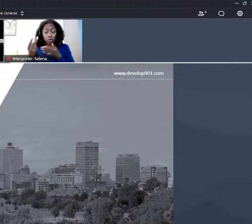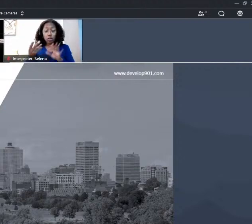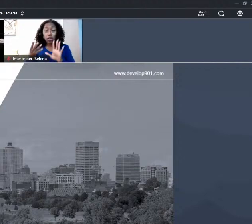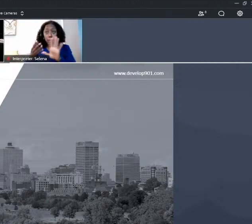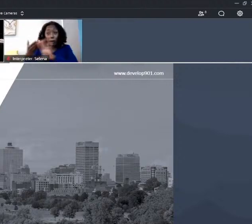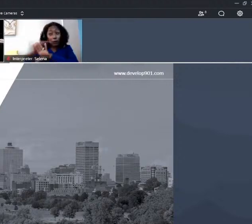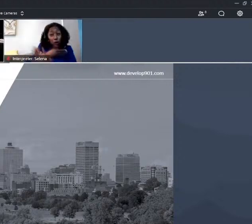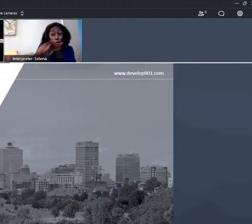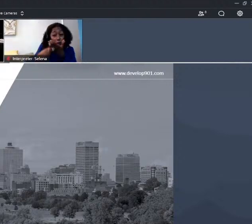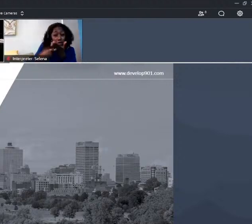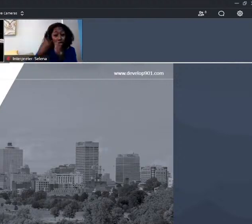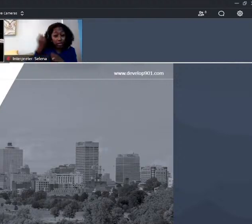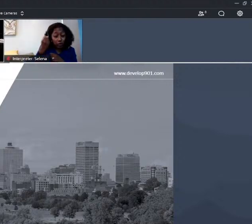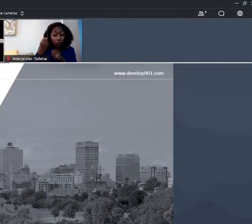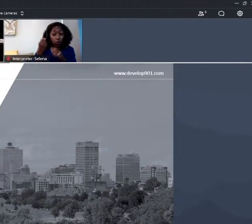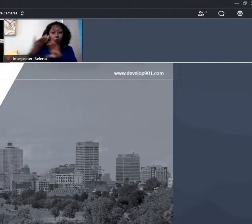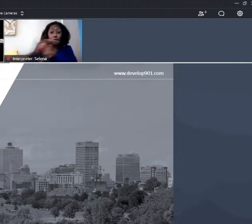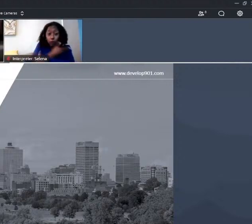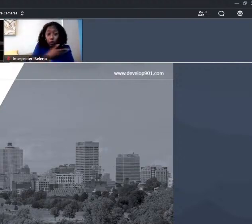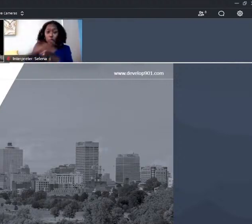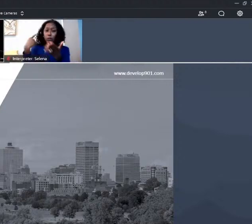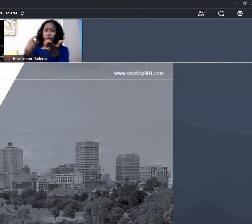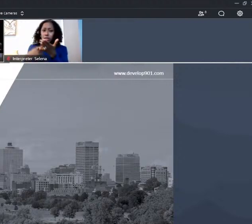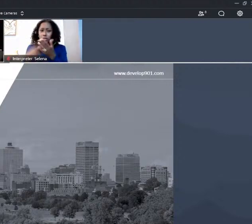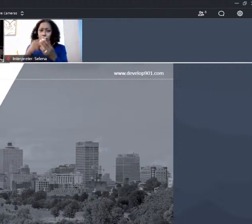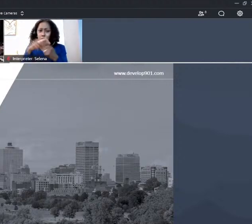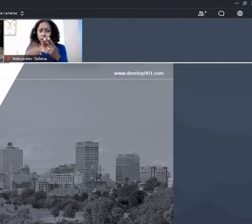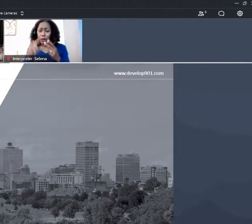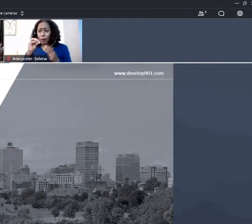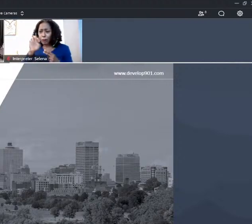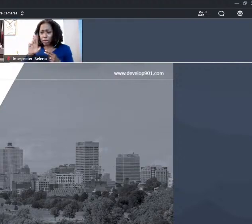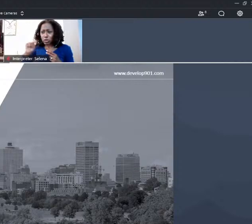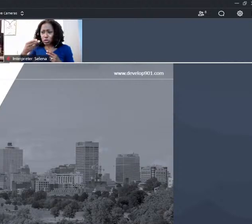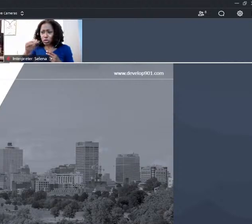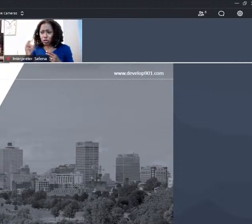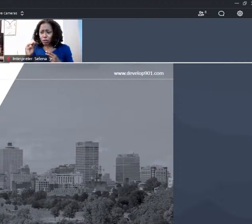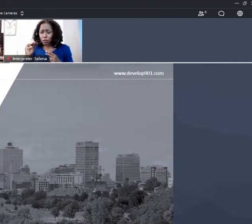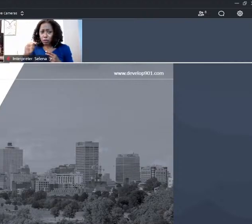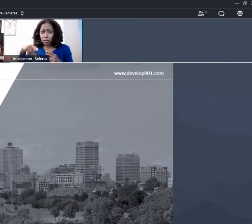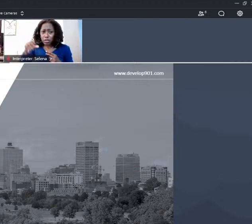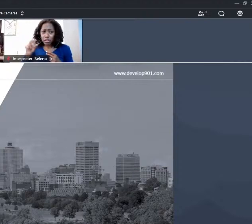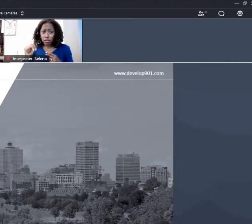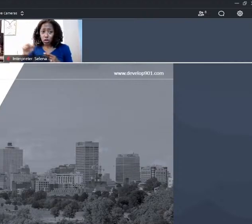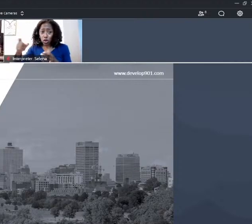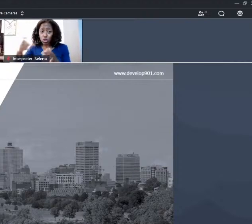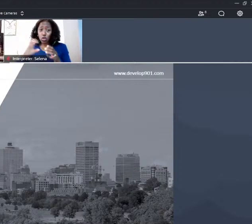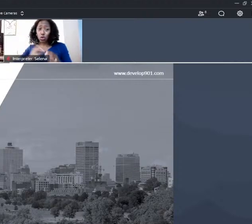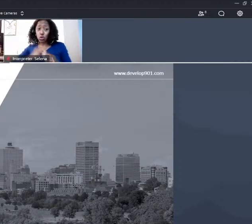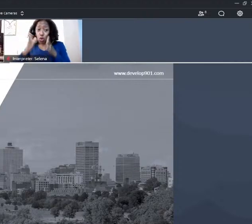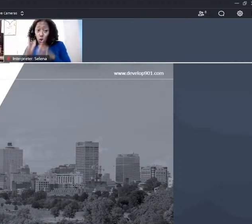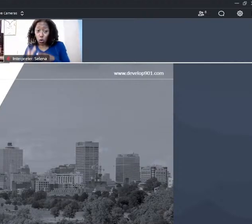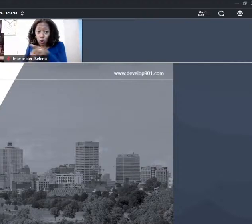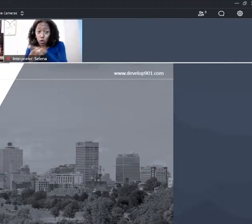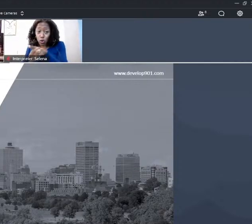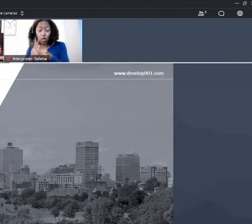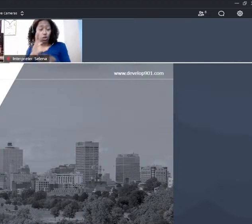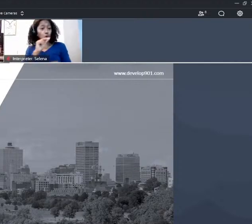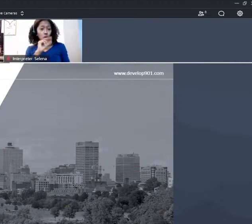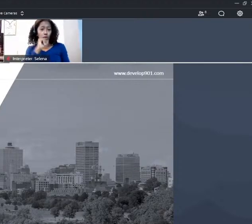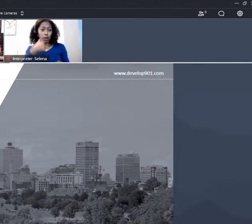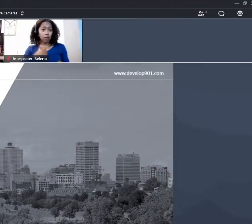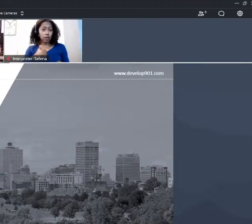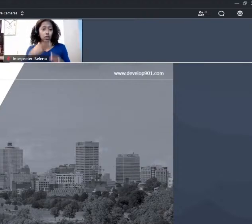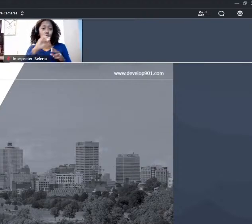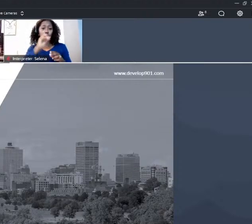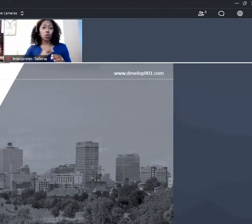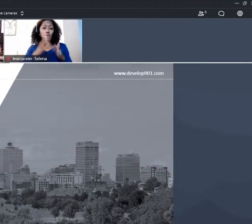me knock out a couple things real quick. All right, Mr. Thompson, are you the owner? I am not the owner. The owner is Frederick